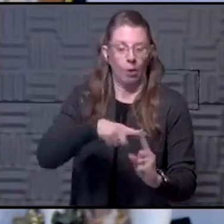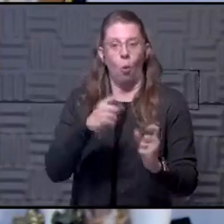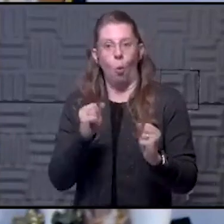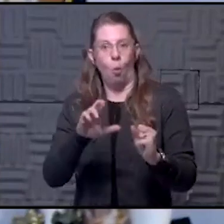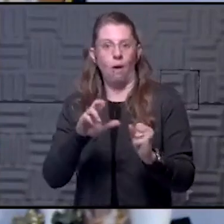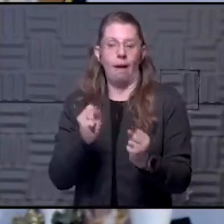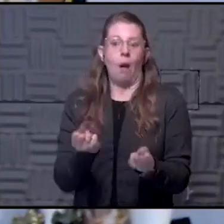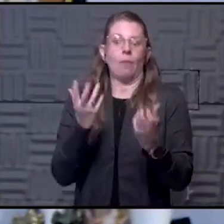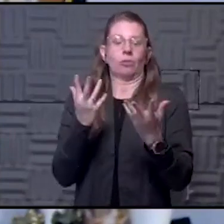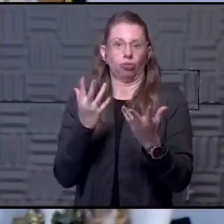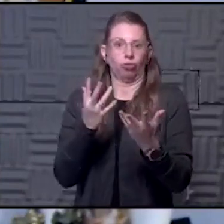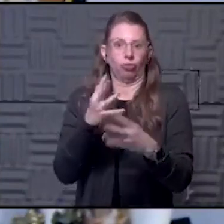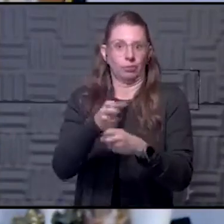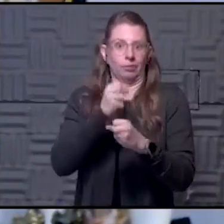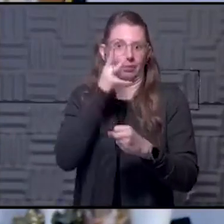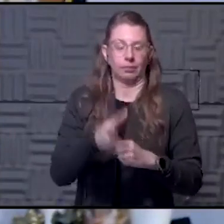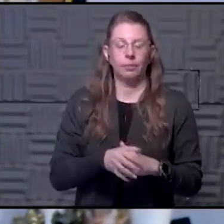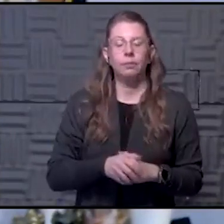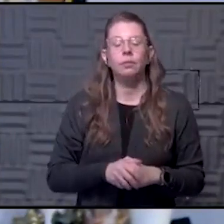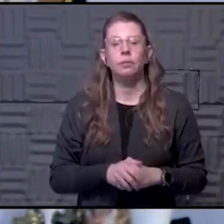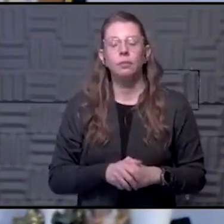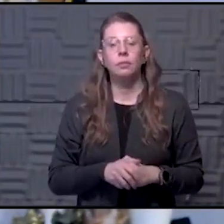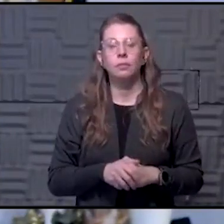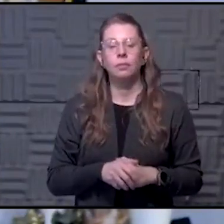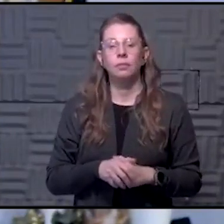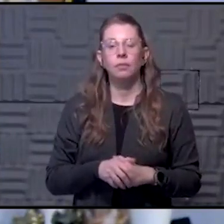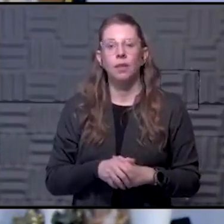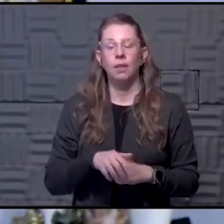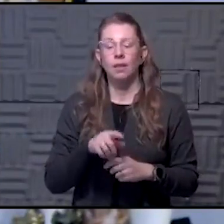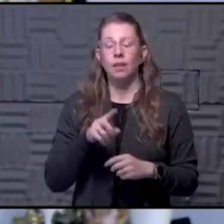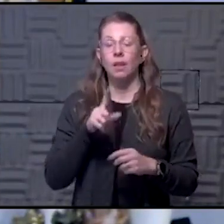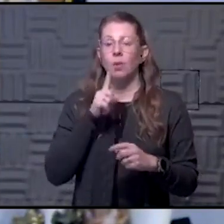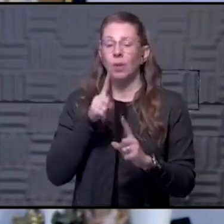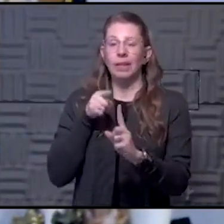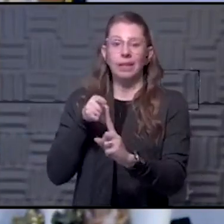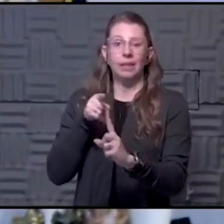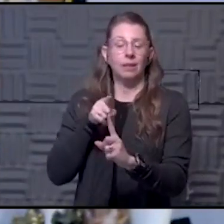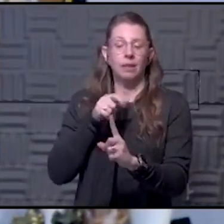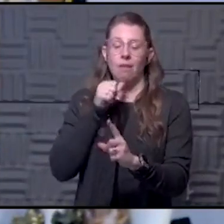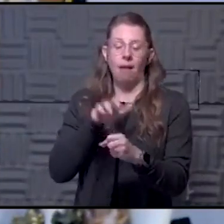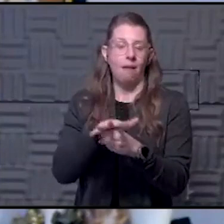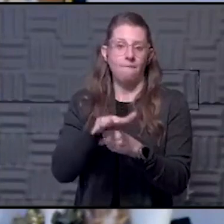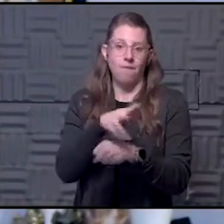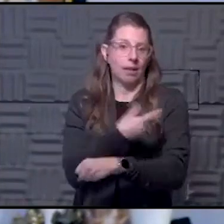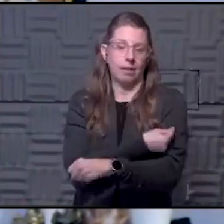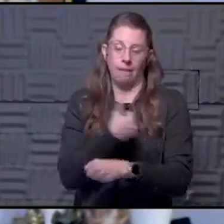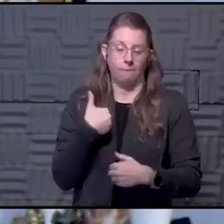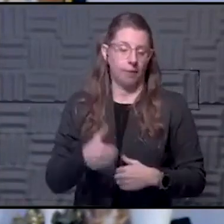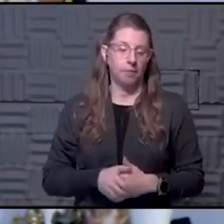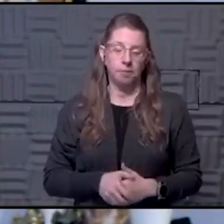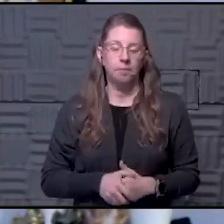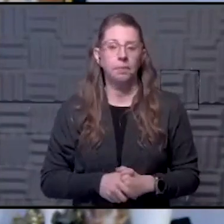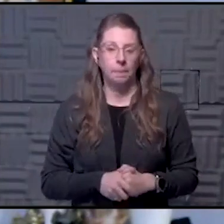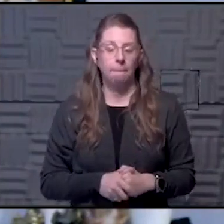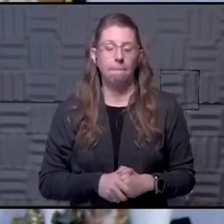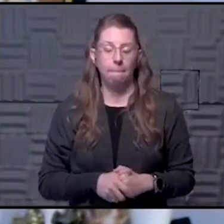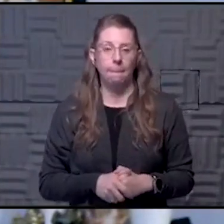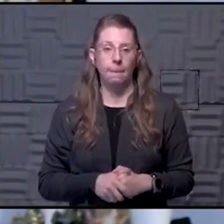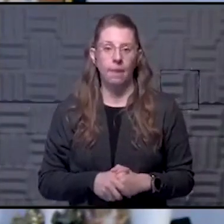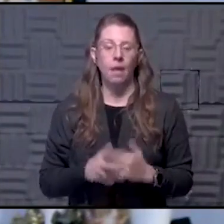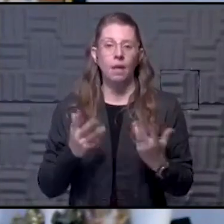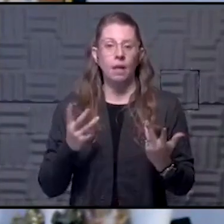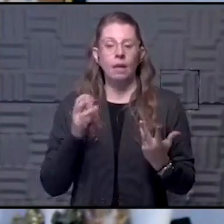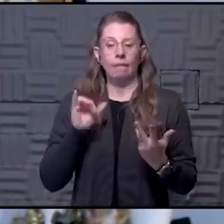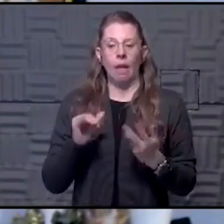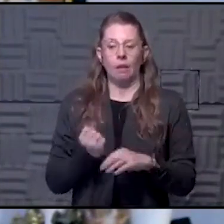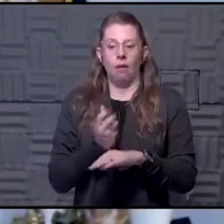administration. But to your point, we do not have enough, and that is, without question, the source of